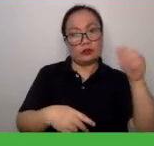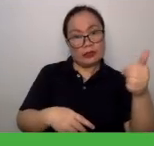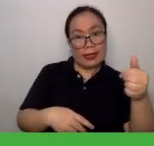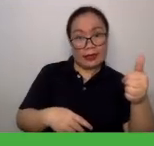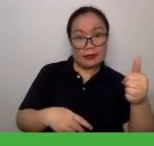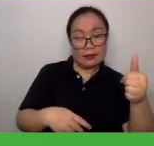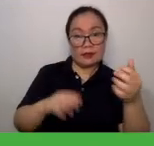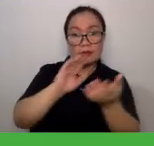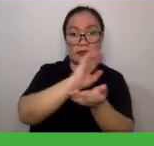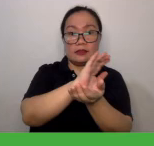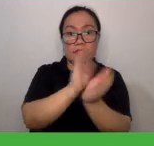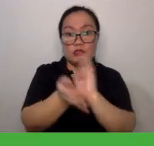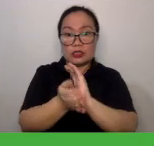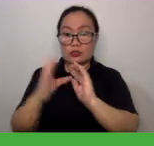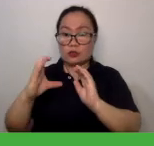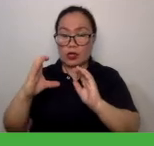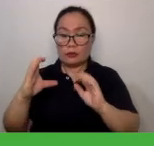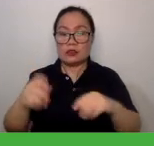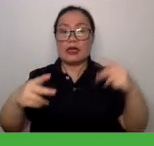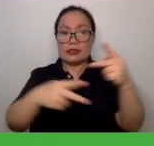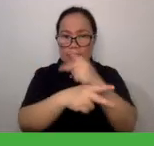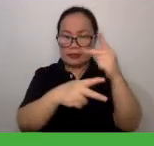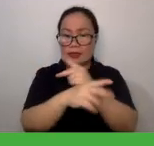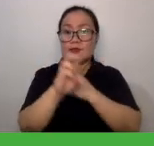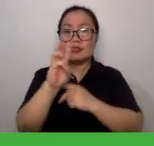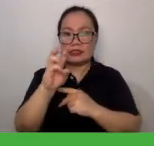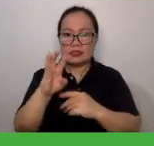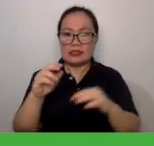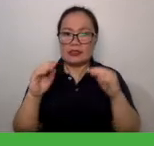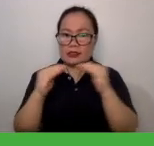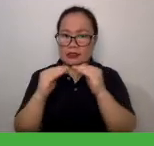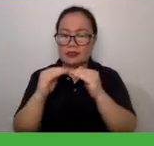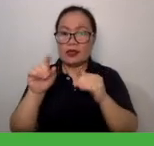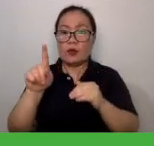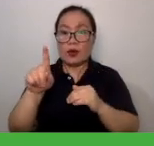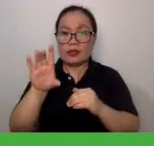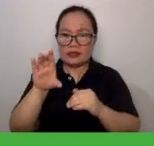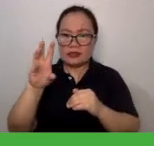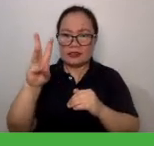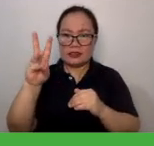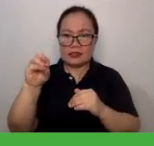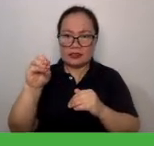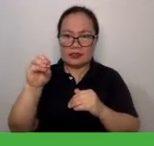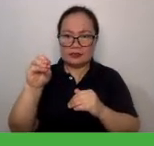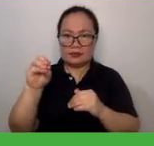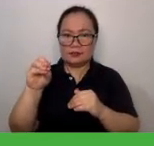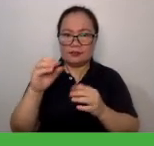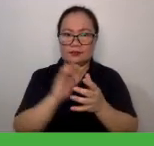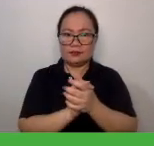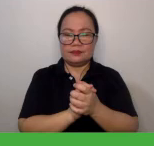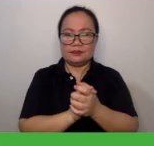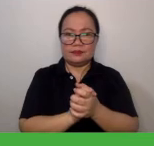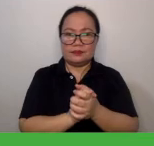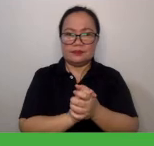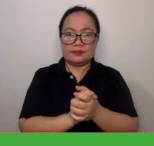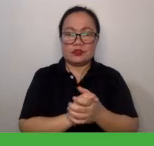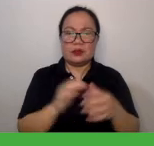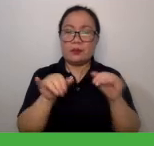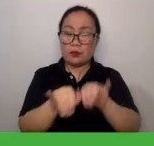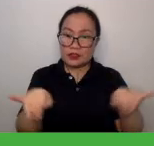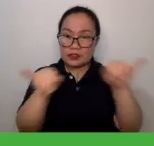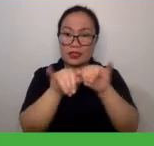times 16, that is 160. Okay? Kaya nga, mas madali kung kabisado natin